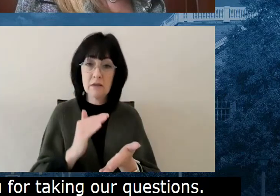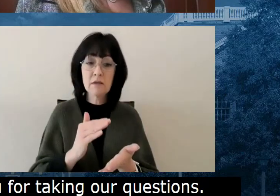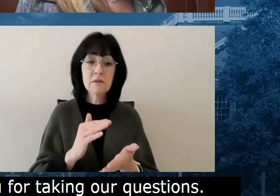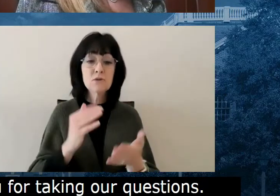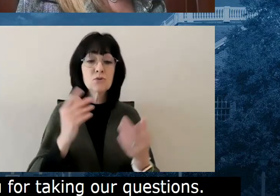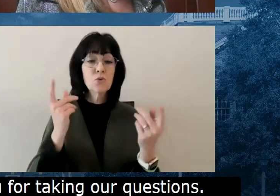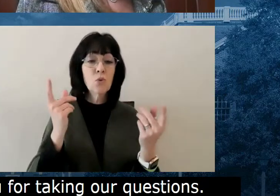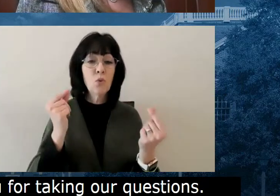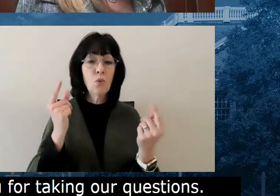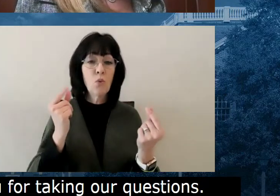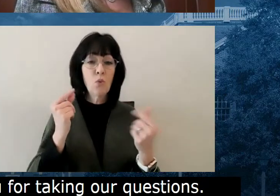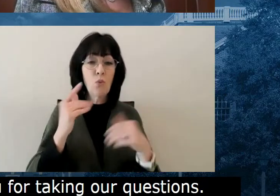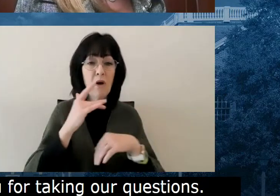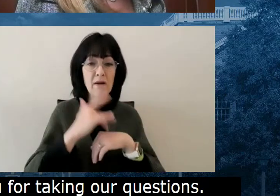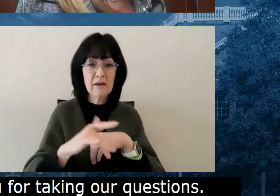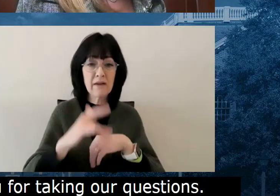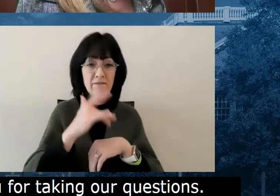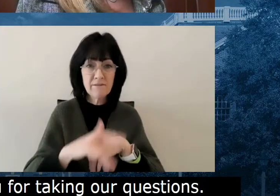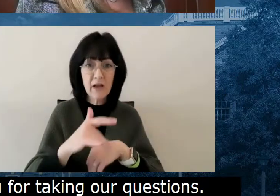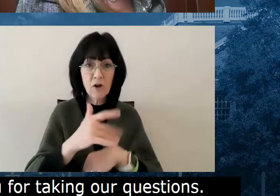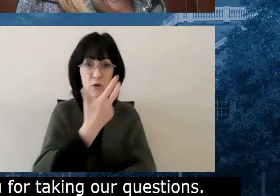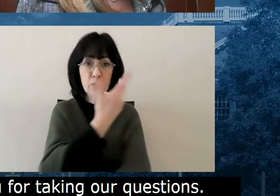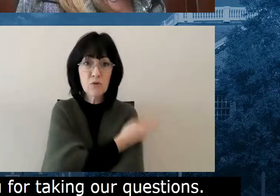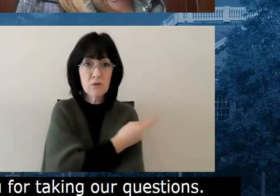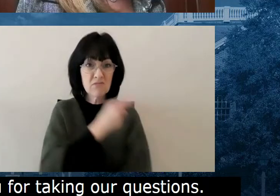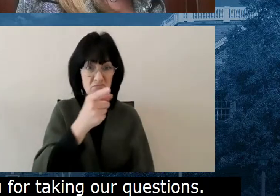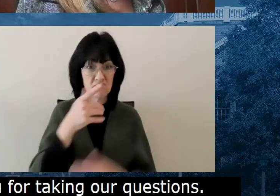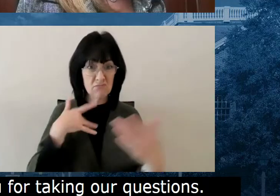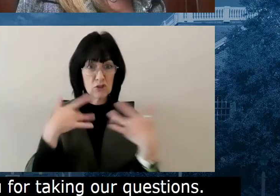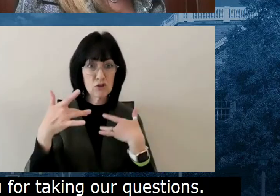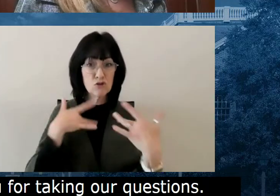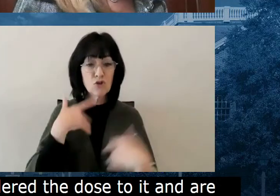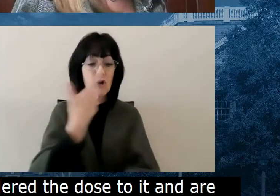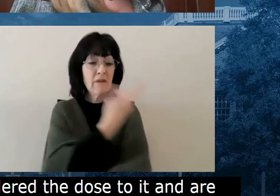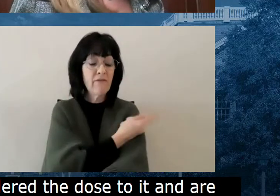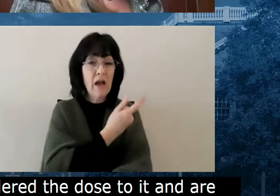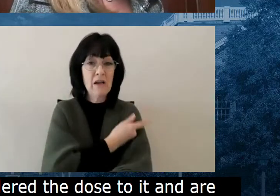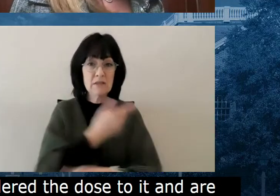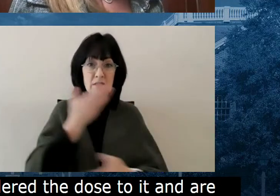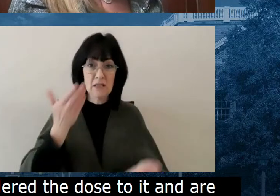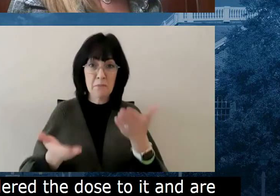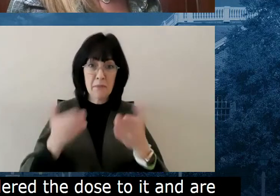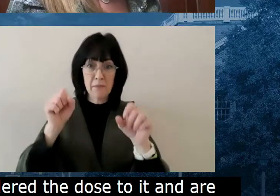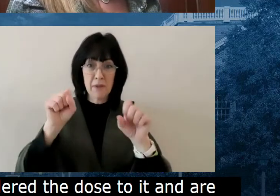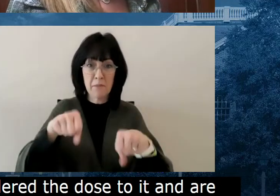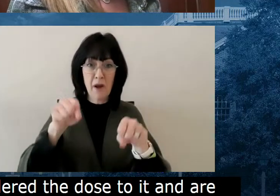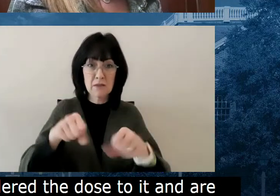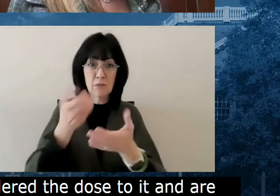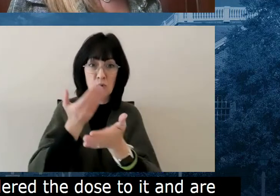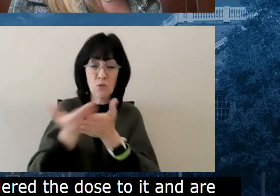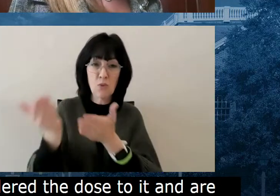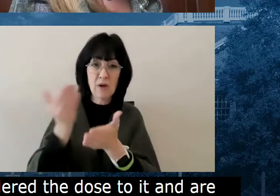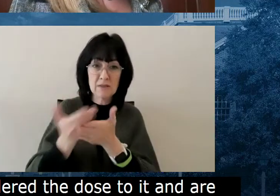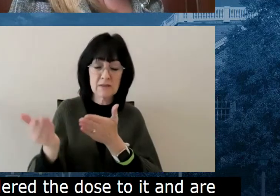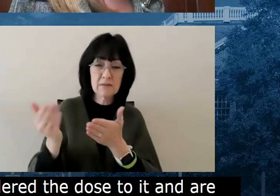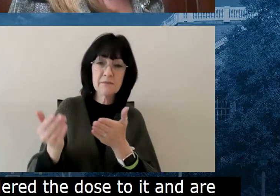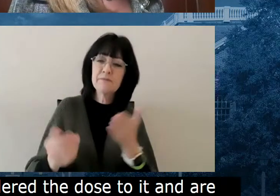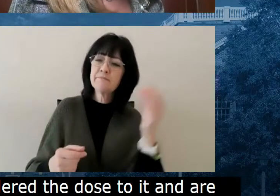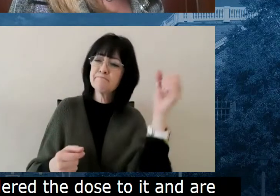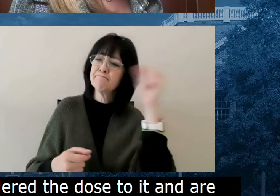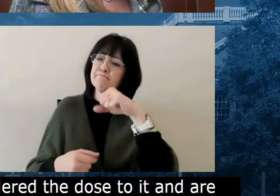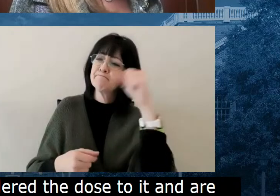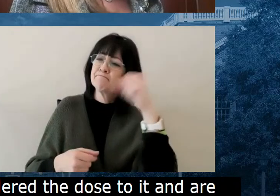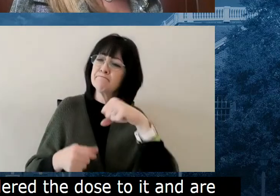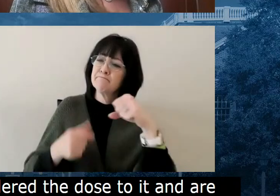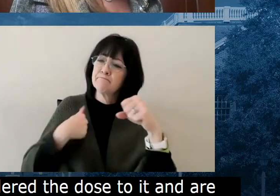available to it? And are you concerned about vaccine waste? Yeah, so we're concerned about vaccine waste. I'll let Dr. Rattay talk about that. Both